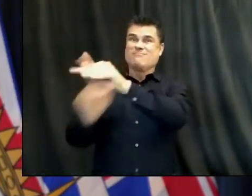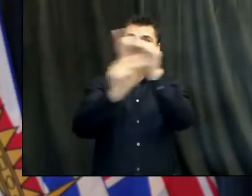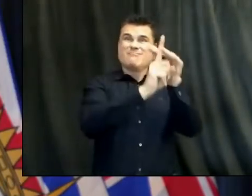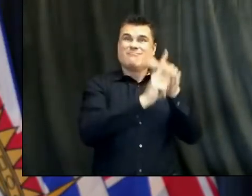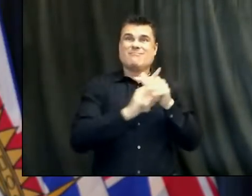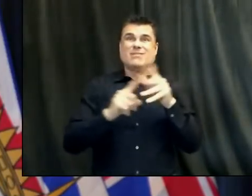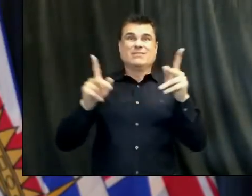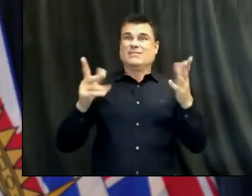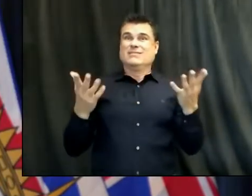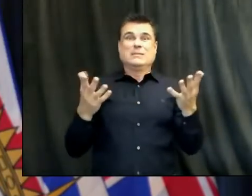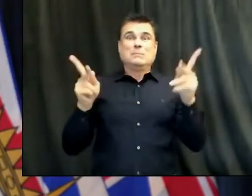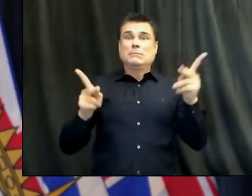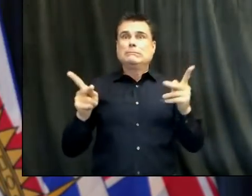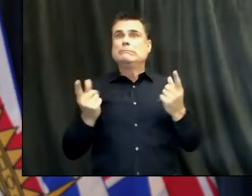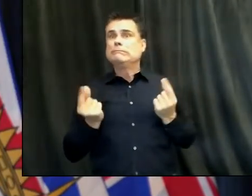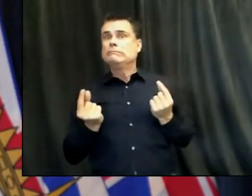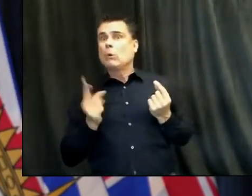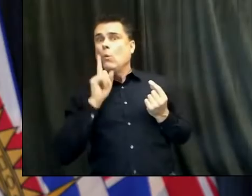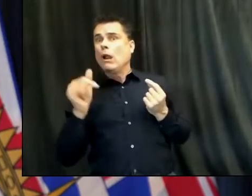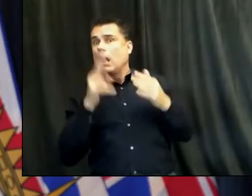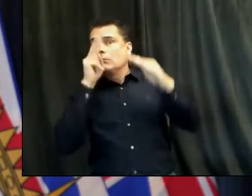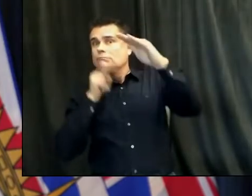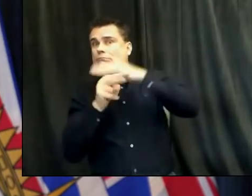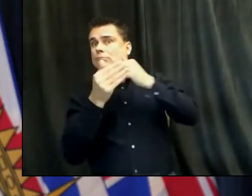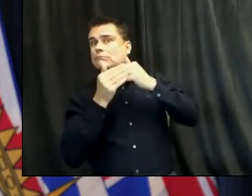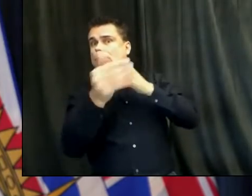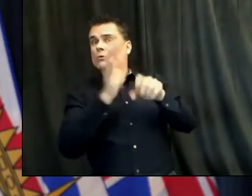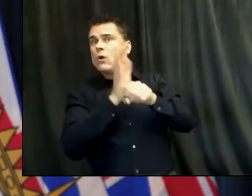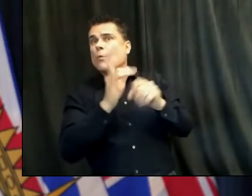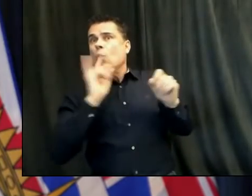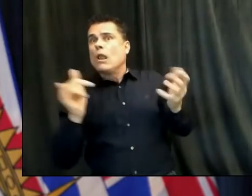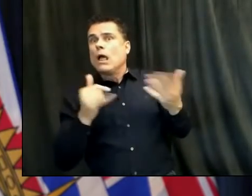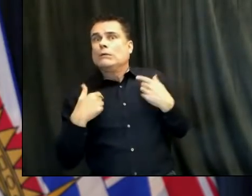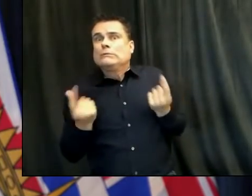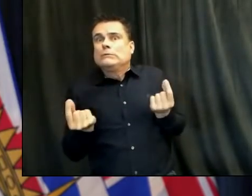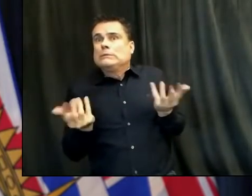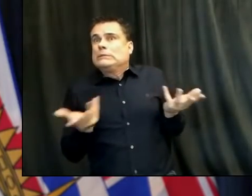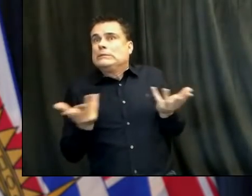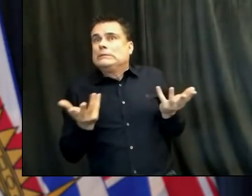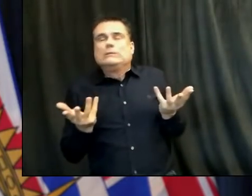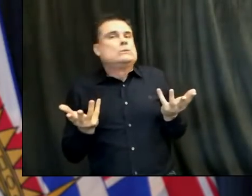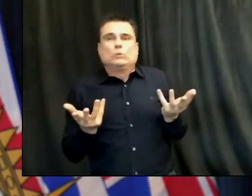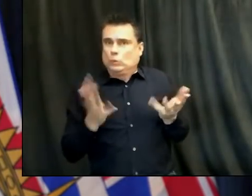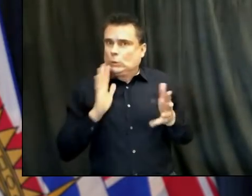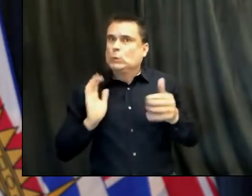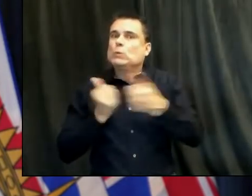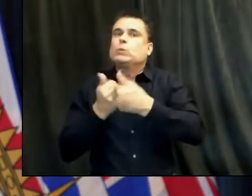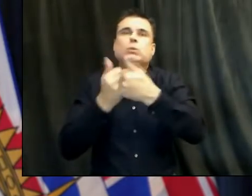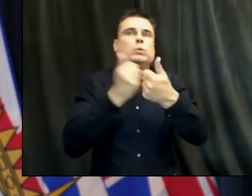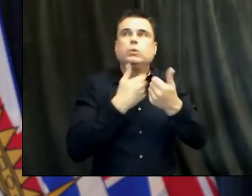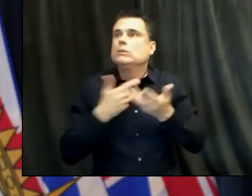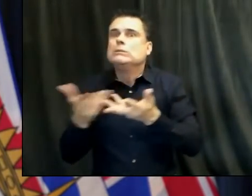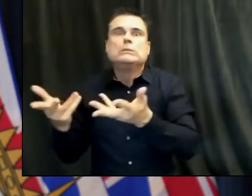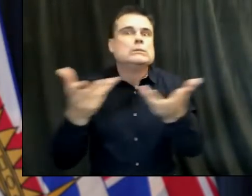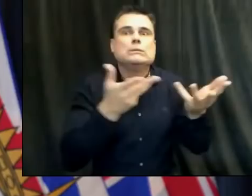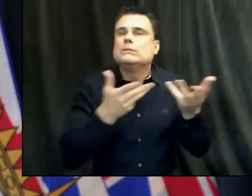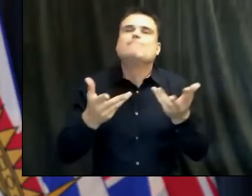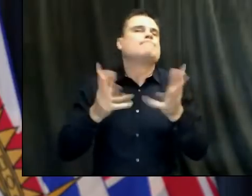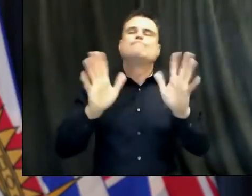time. And now's the time more than ever we need each other, and we need to be with each other safely.